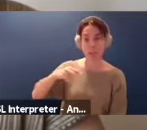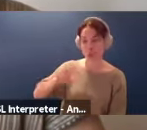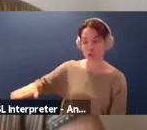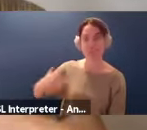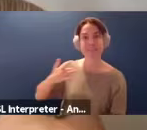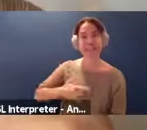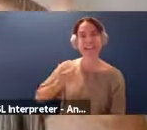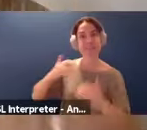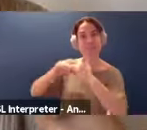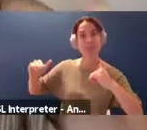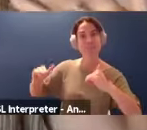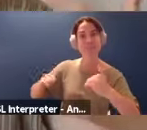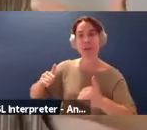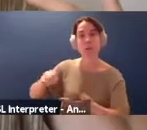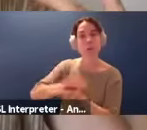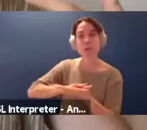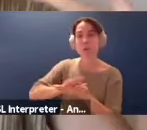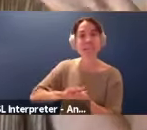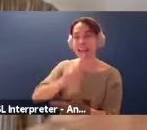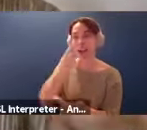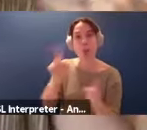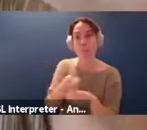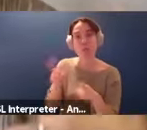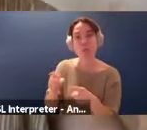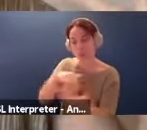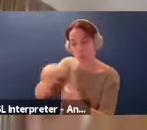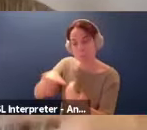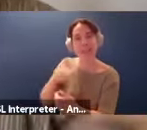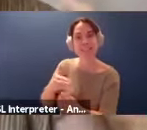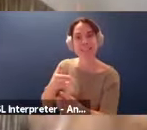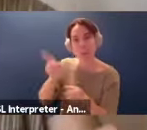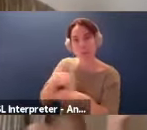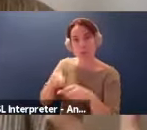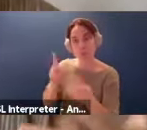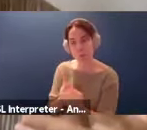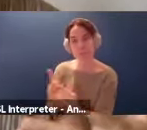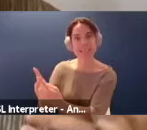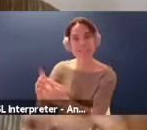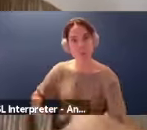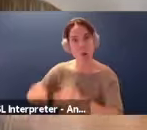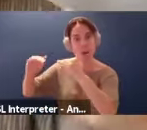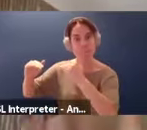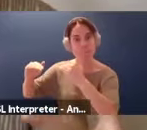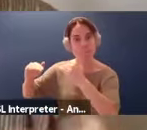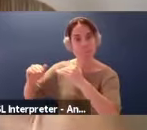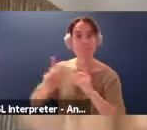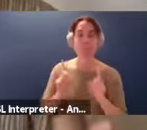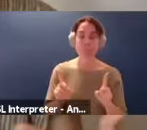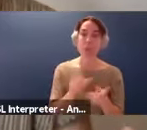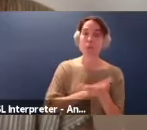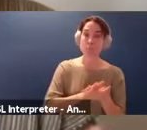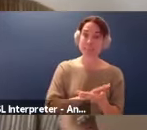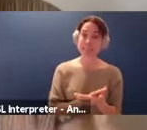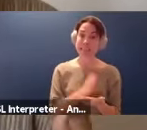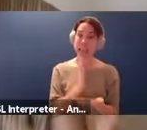you will i'm also part of uh patterns patterns of dominant white culture and there's consequences to that so one